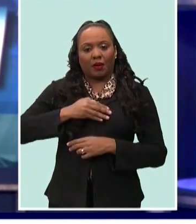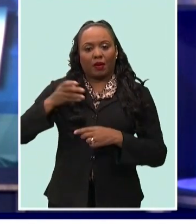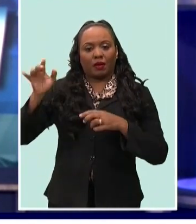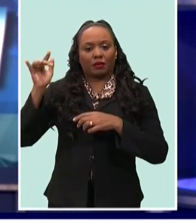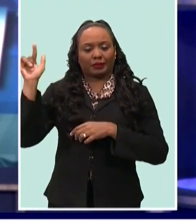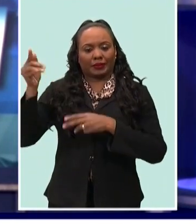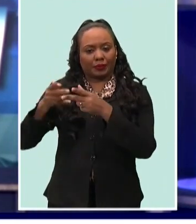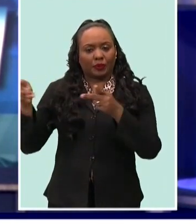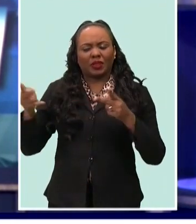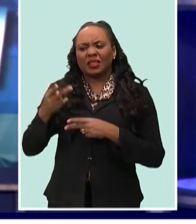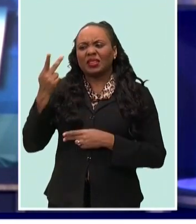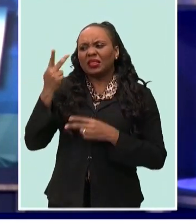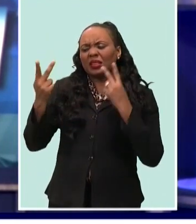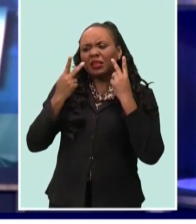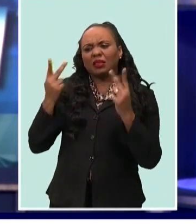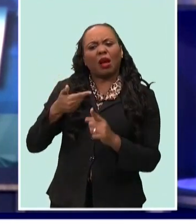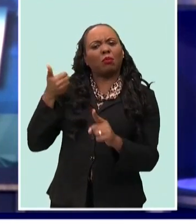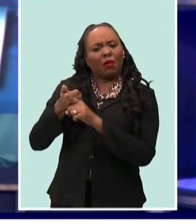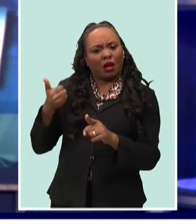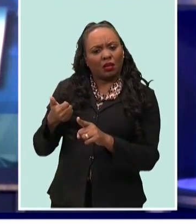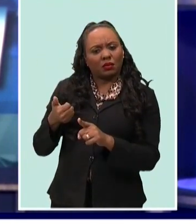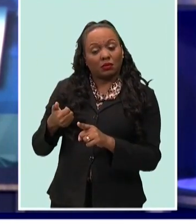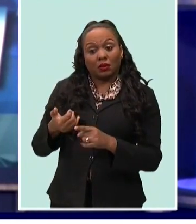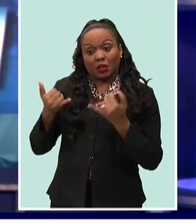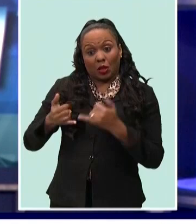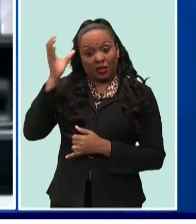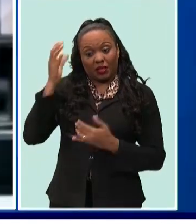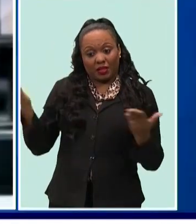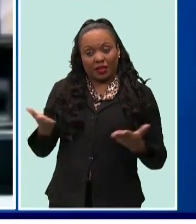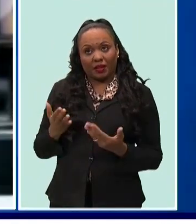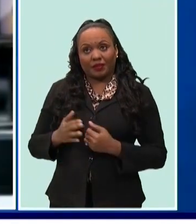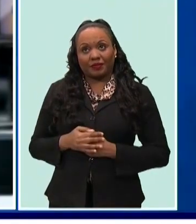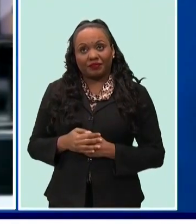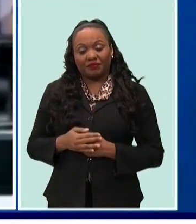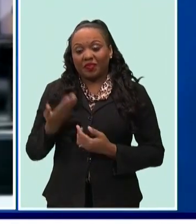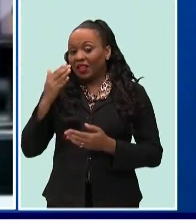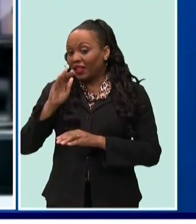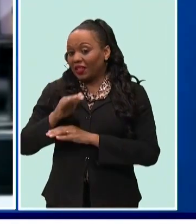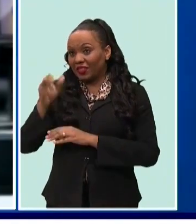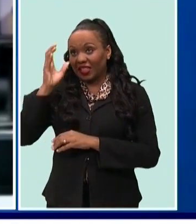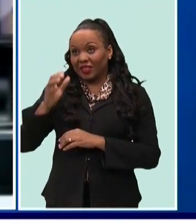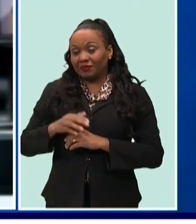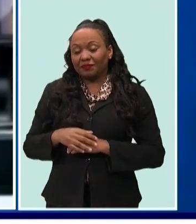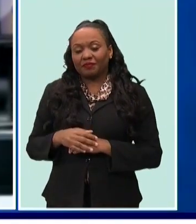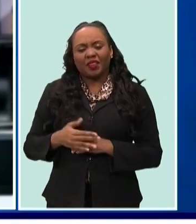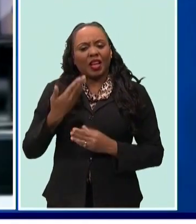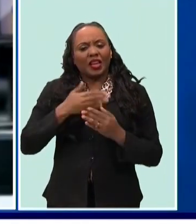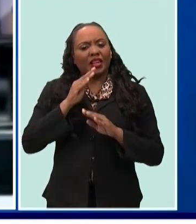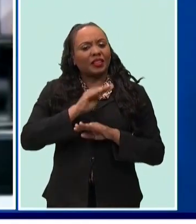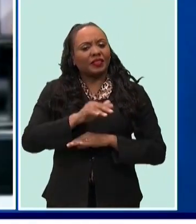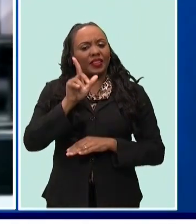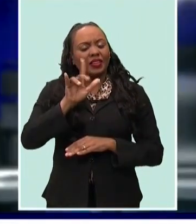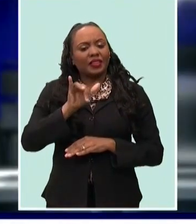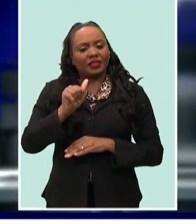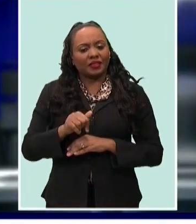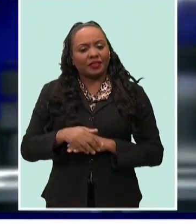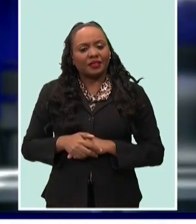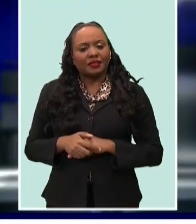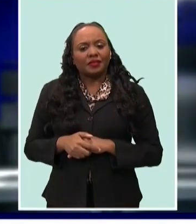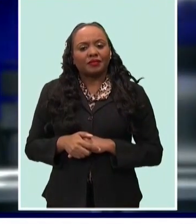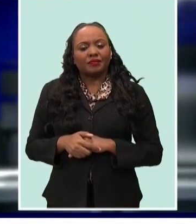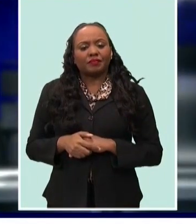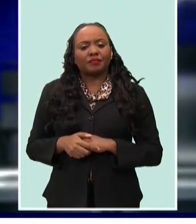local impact of that decision, and he joins us live in studio. Good evening, Shane. Hi, good evening, Lisa. Well, here's what I